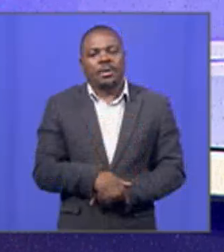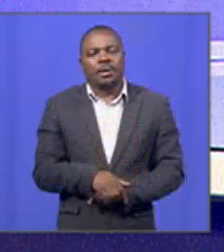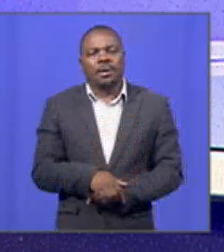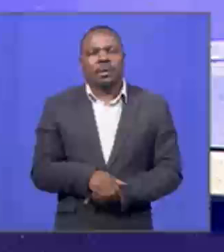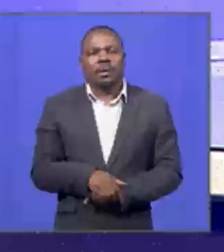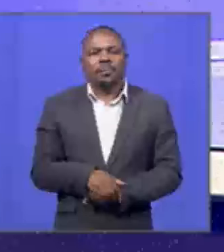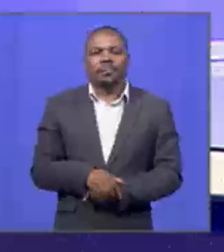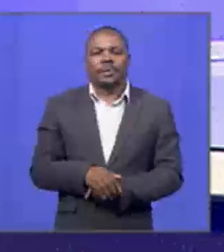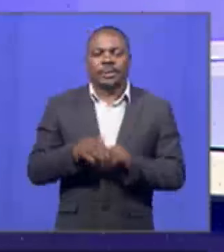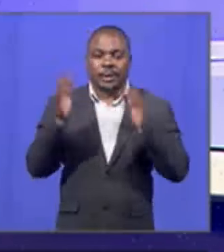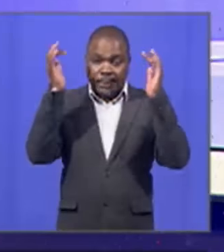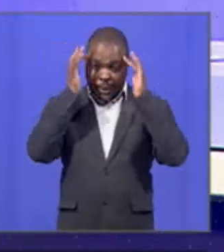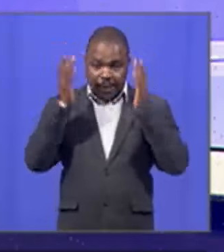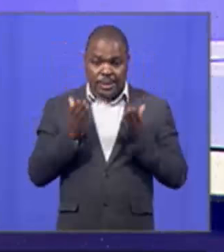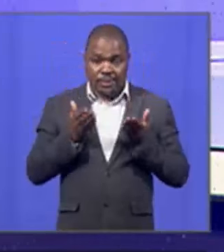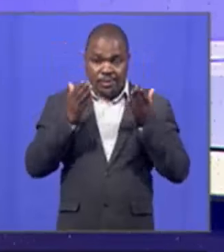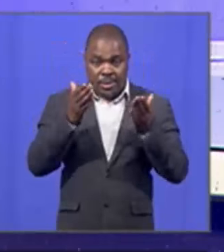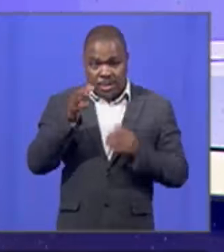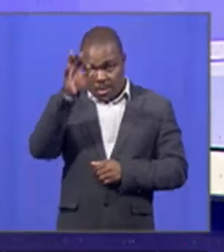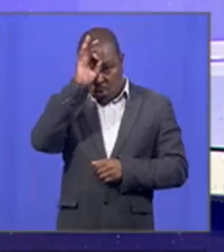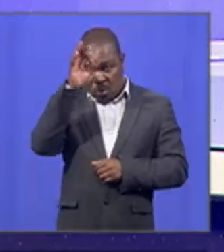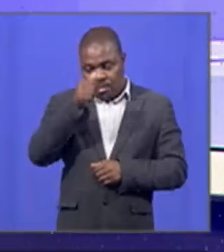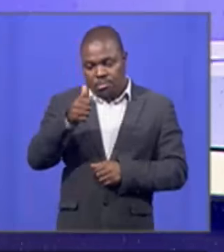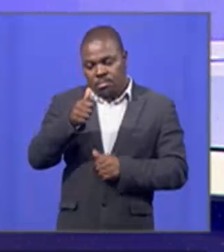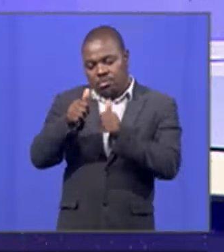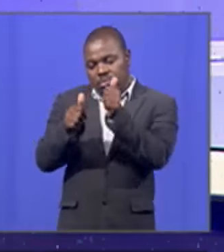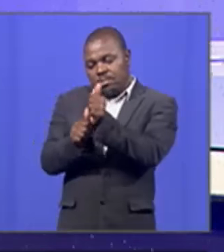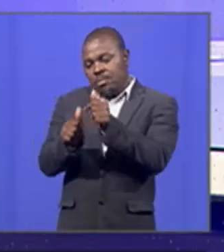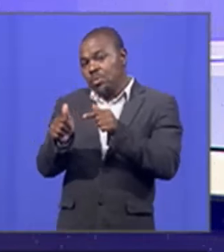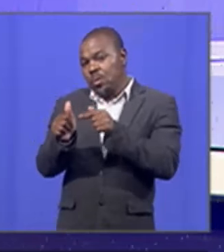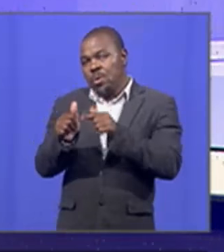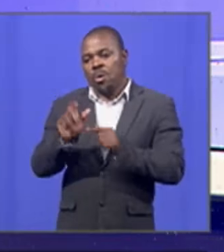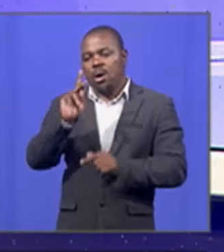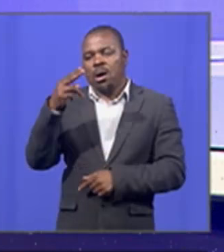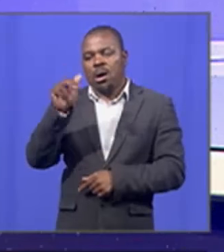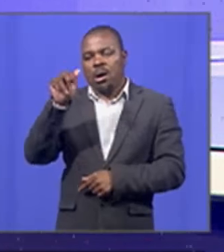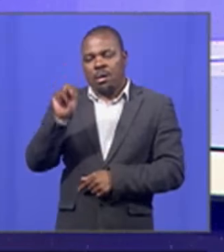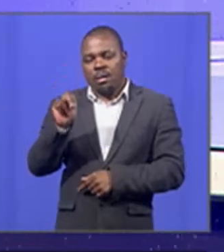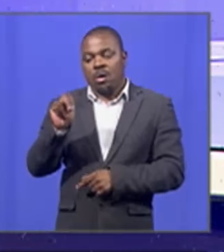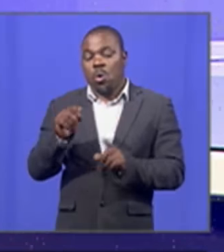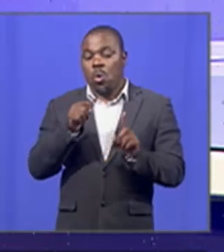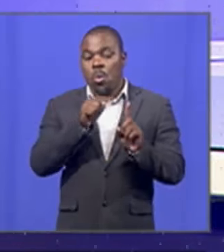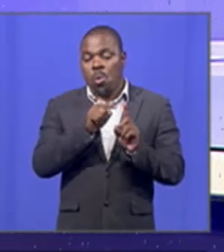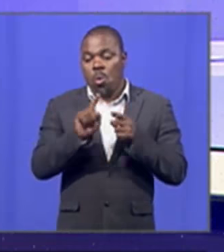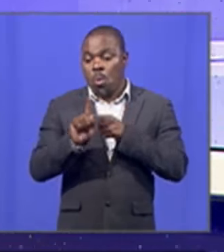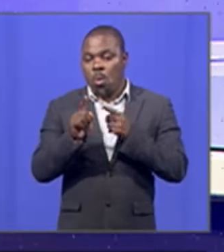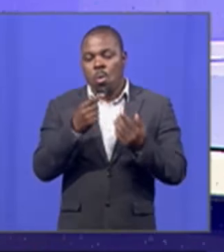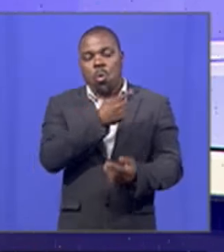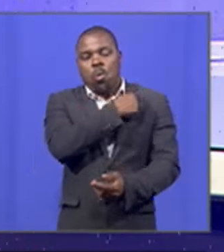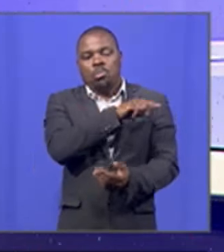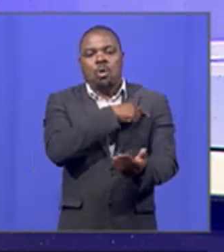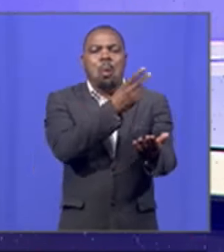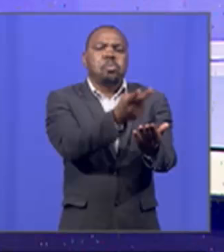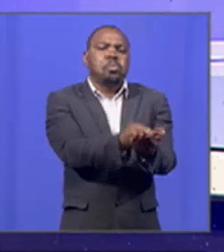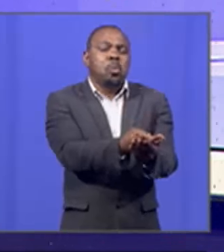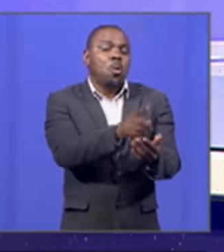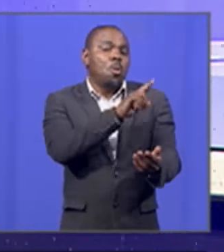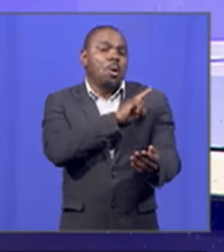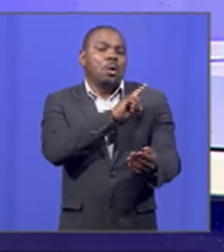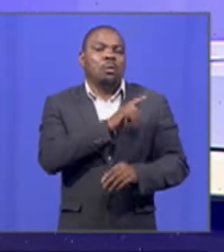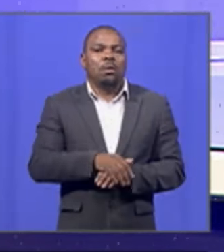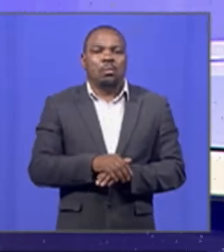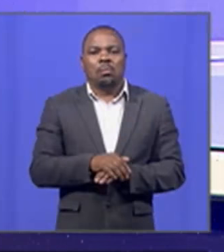Motlatsatlhogo ya lekala la bohlodi la maphodisa Majoro General Firoz Khan o welwa ke maruru ka sepetlele morago ga go thunya